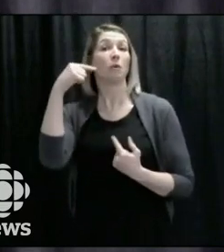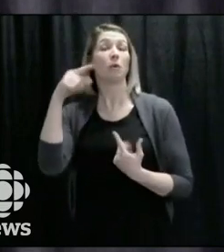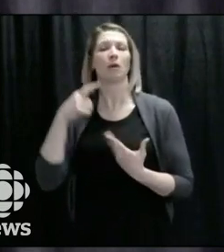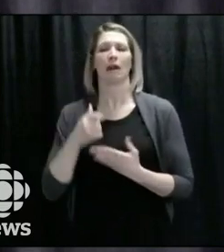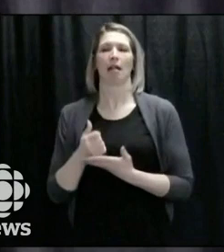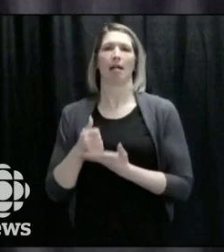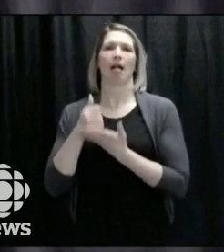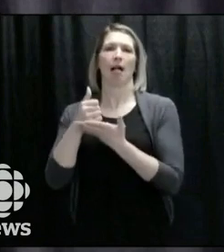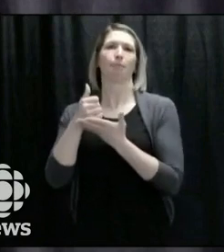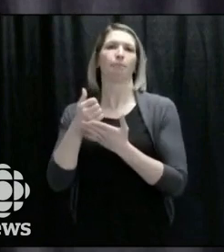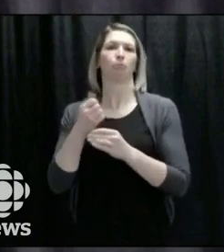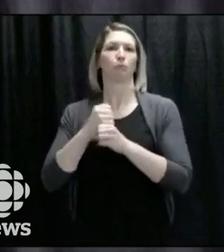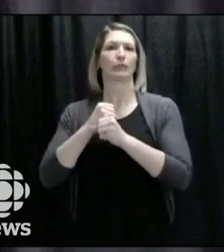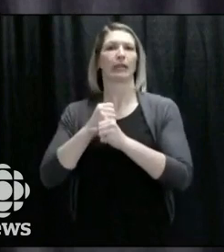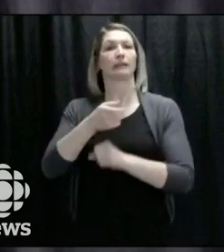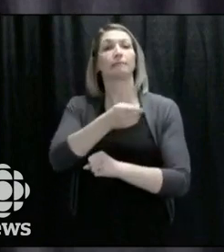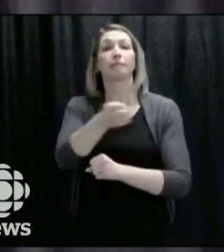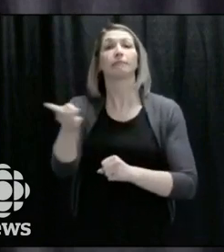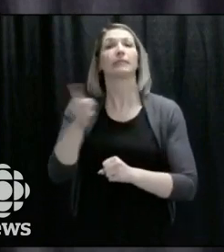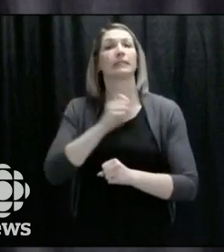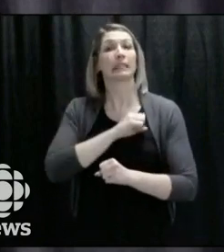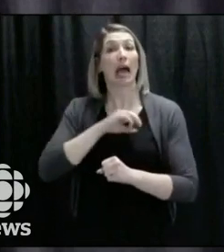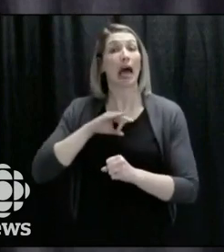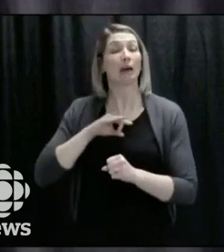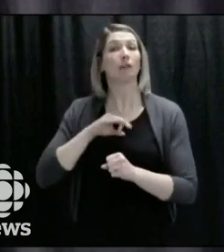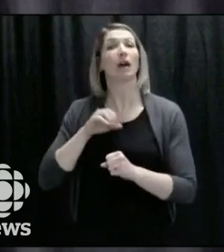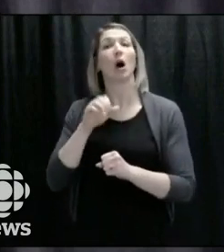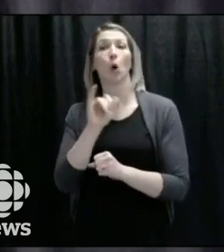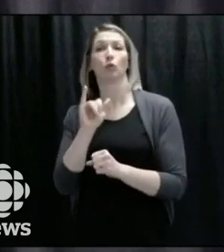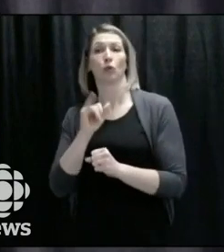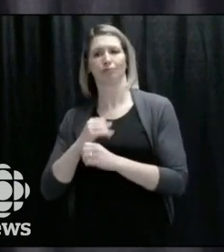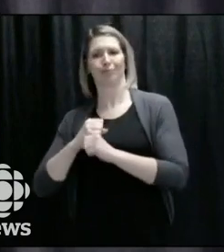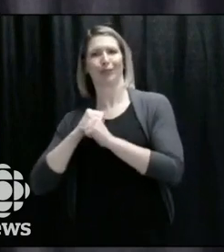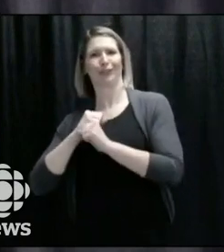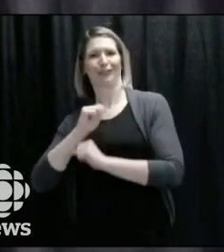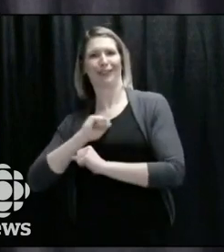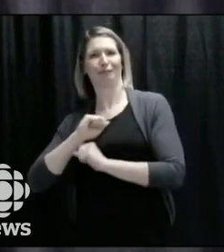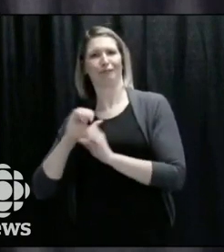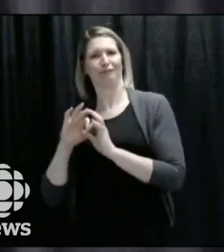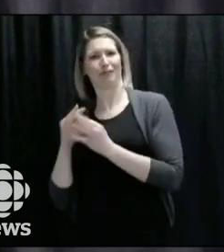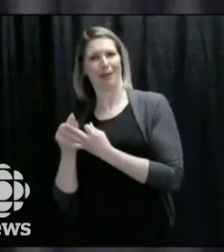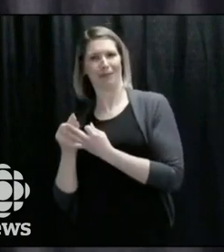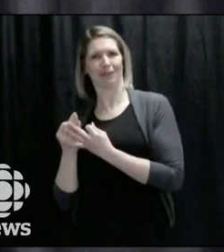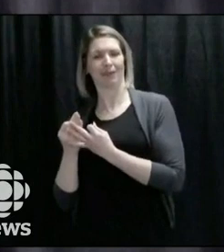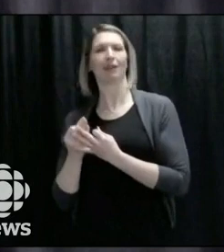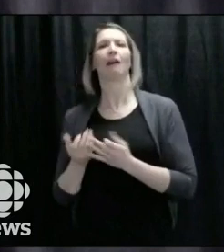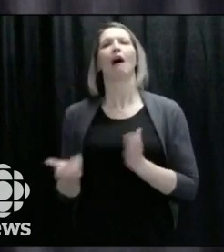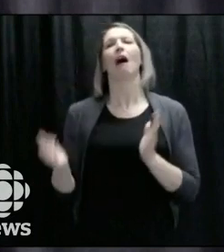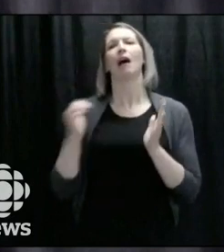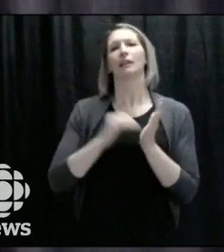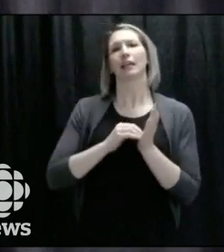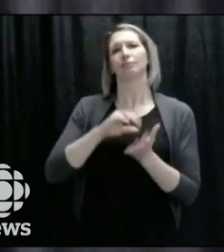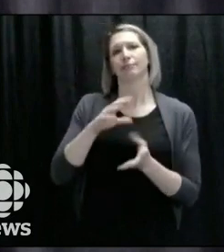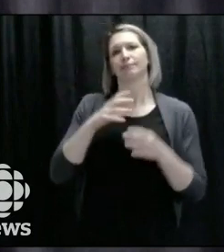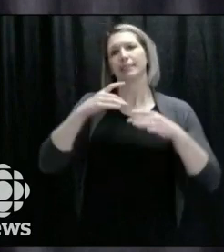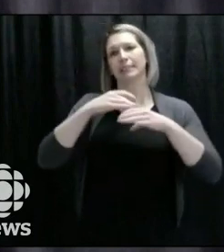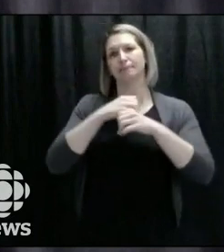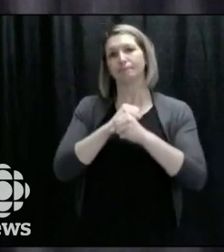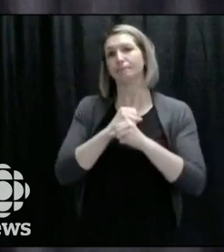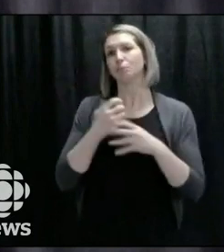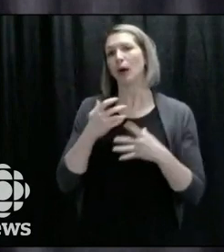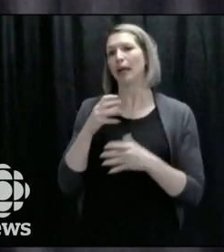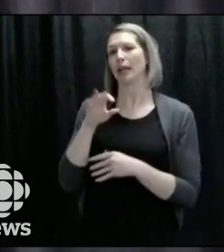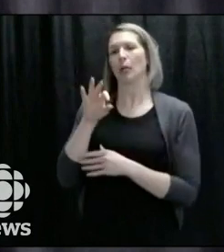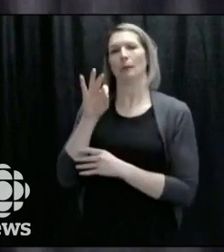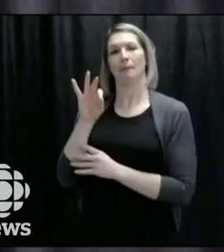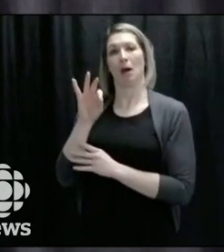well. As a recap for those who may have just joined, we have 9 new cases since yesterday's media availability. The total number